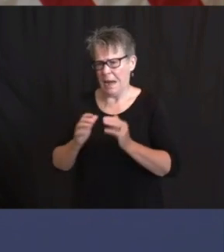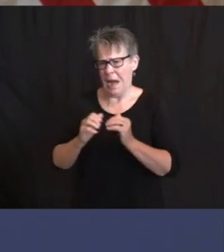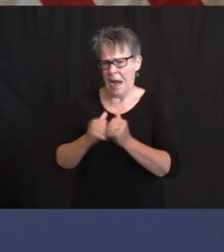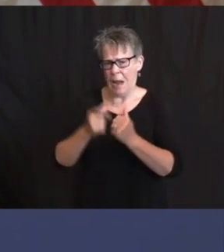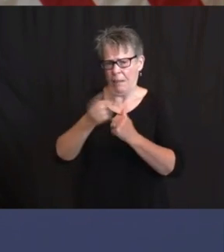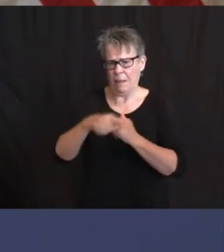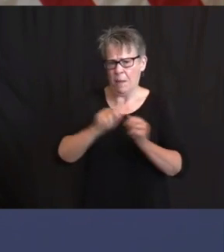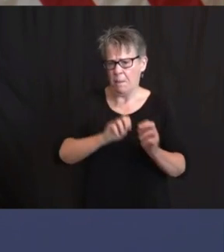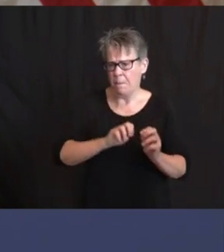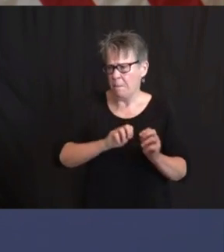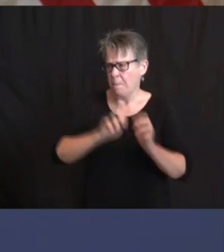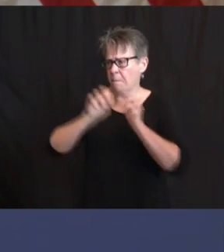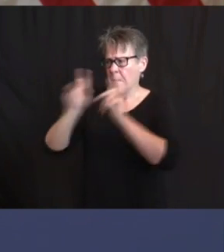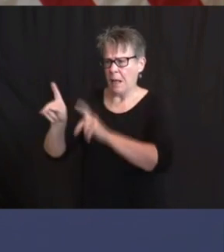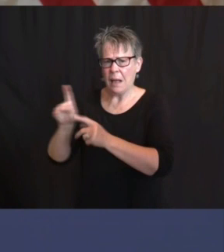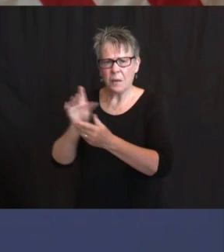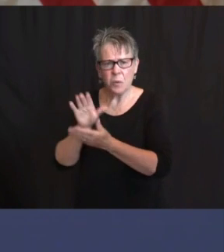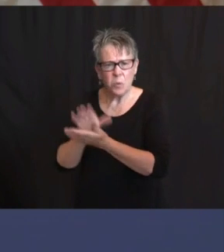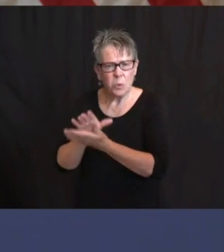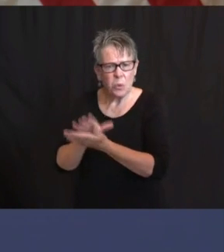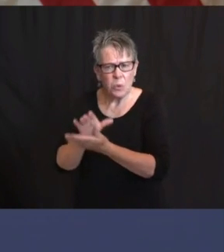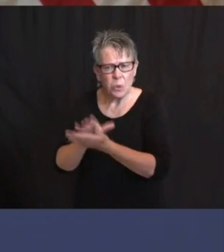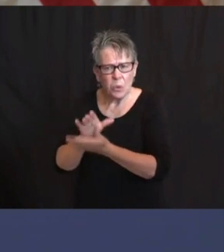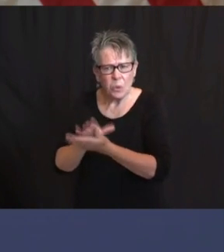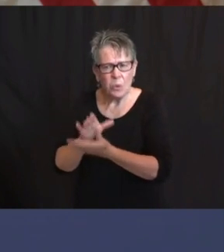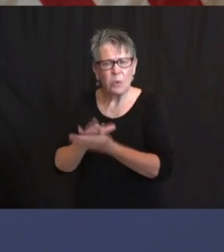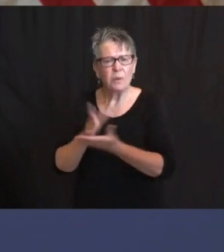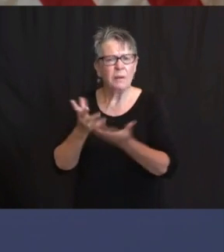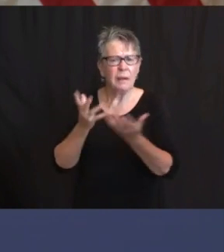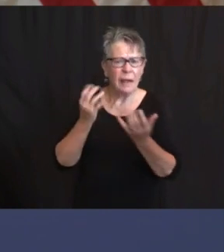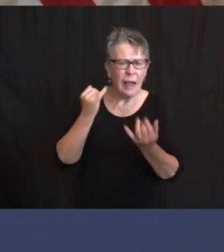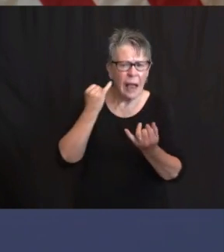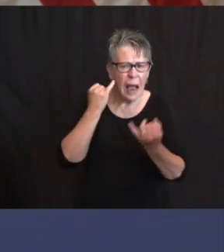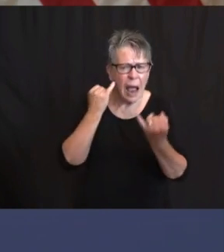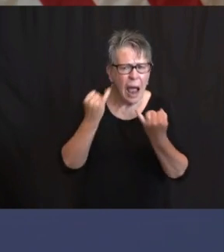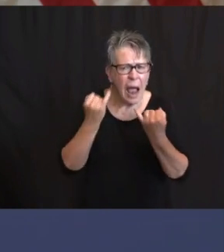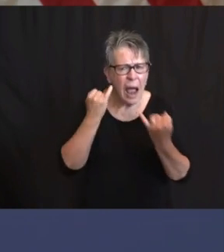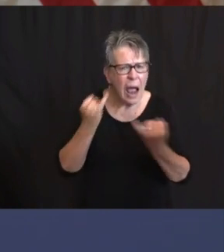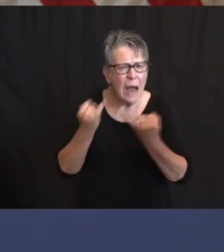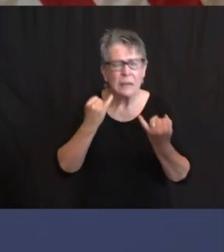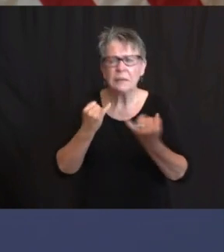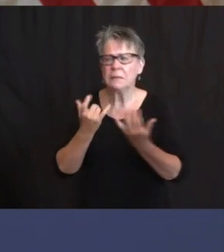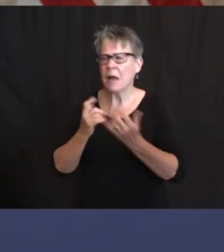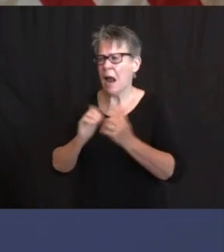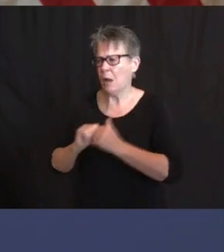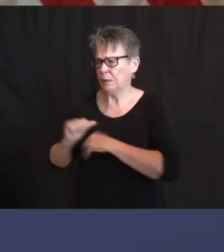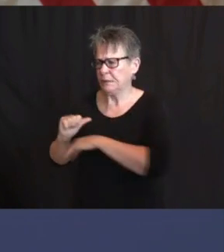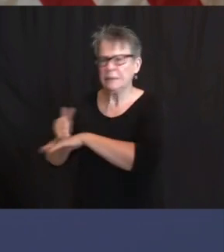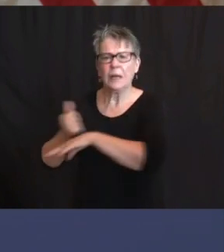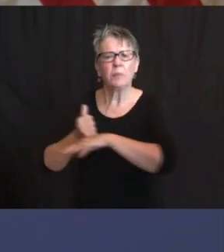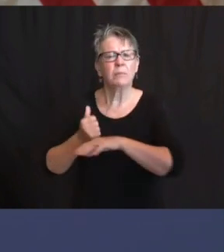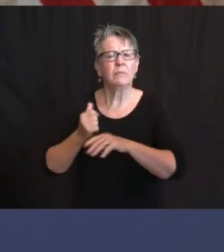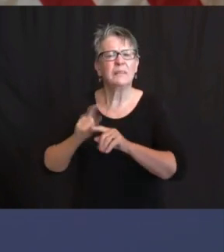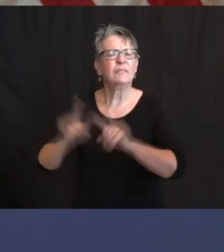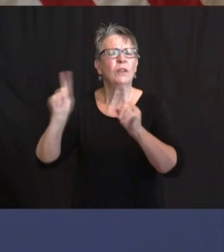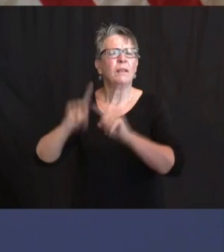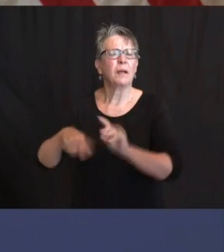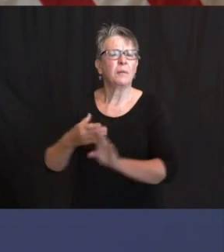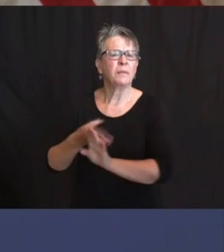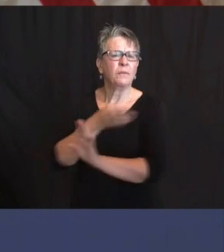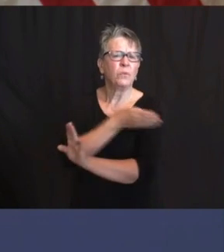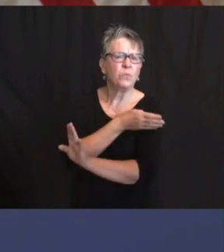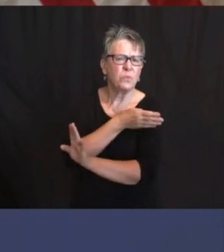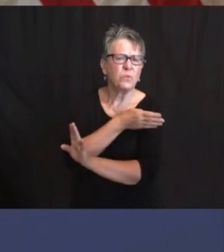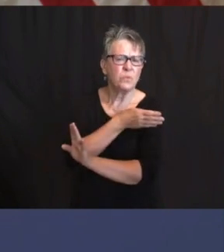will require us to look different than we did in the past. And we're going to work with our colleges as they begin implementing these guidelines and